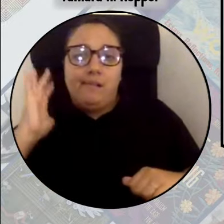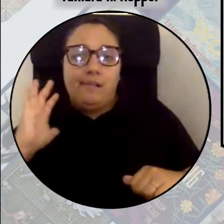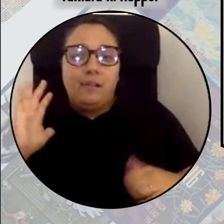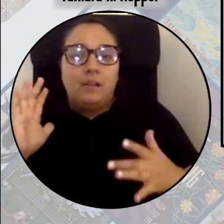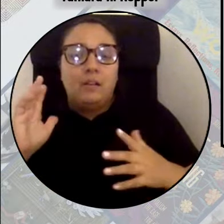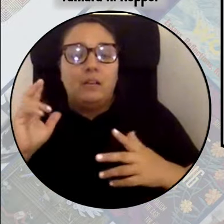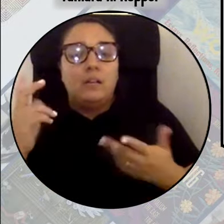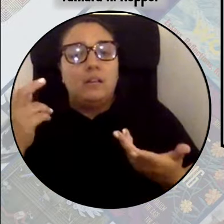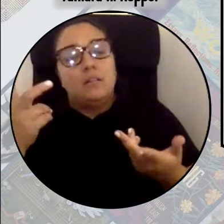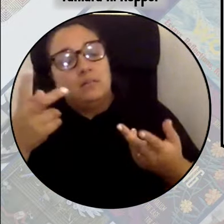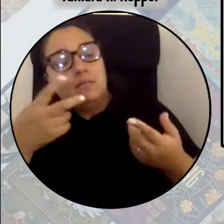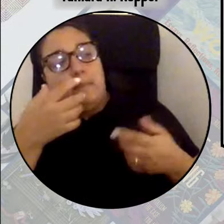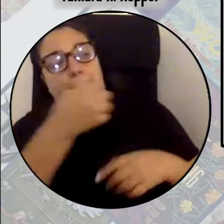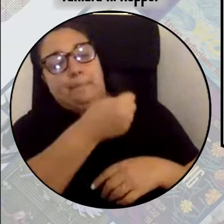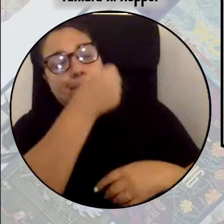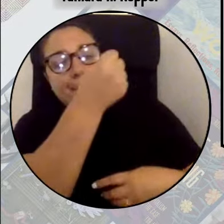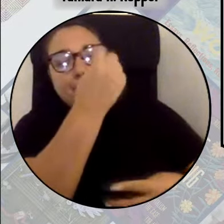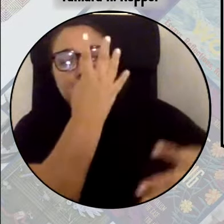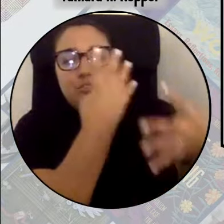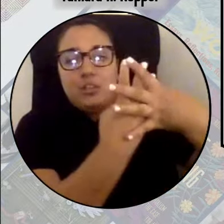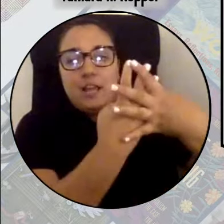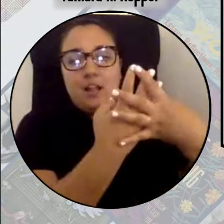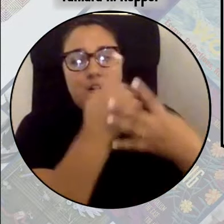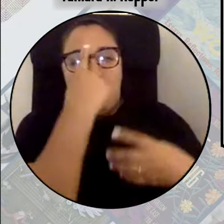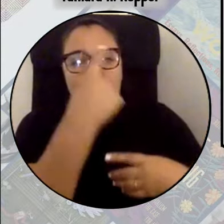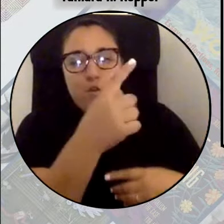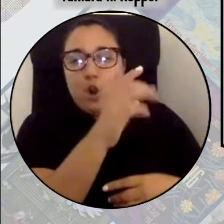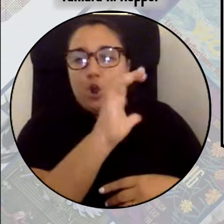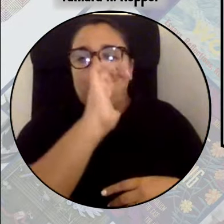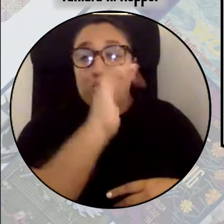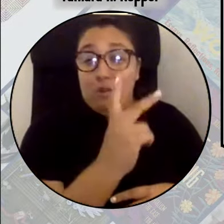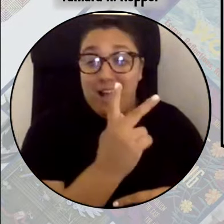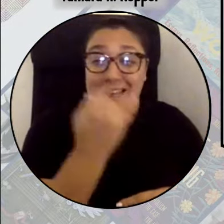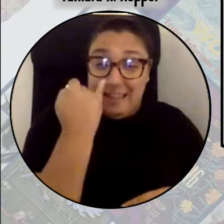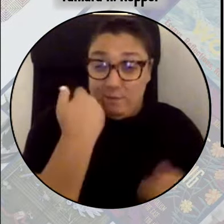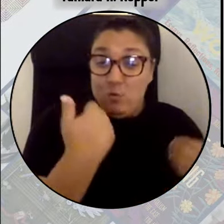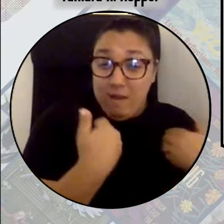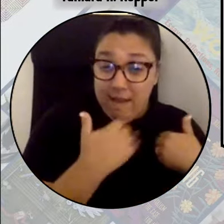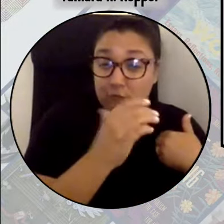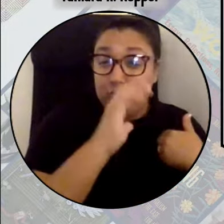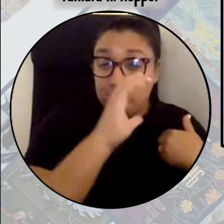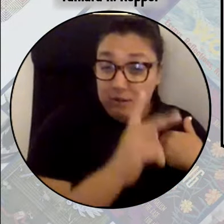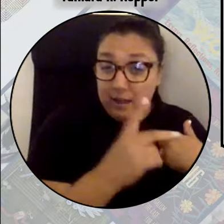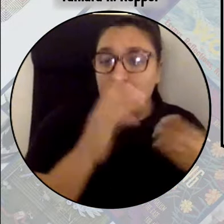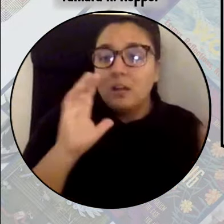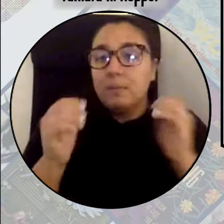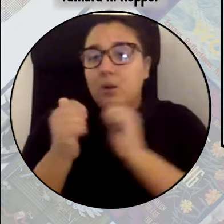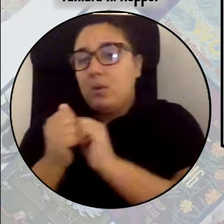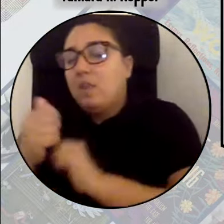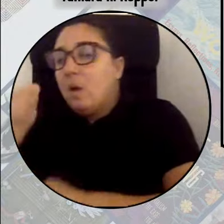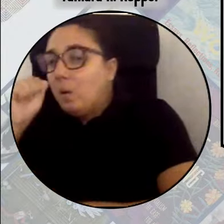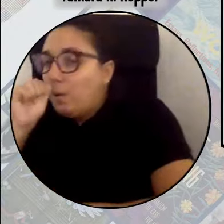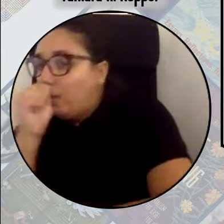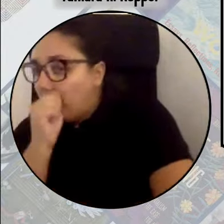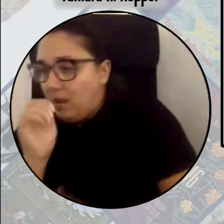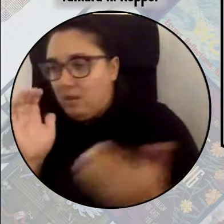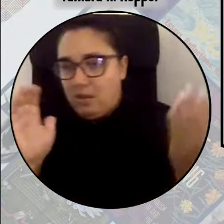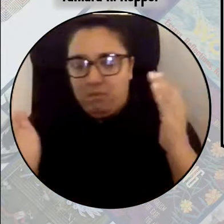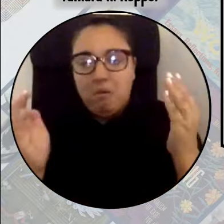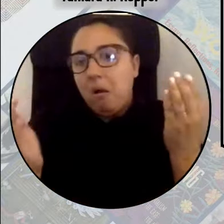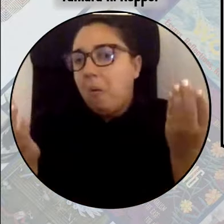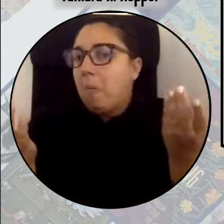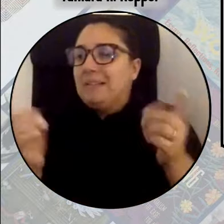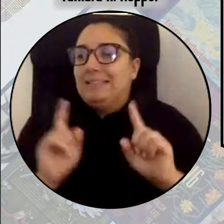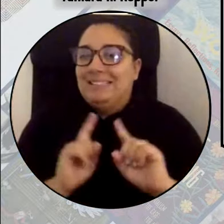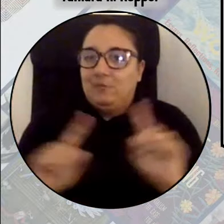differently than cocaine and the sentencing disparities in terms of what you would be sentenced for, right? And so this is also